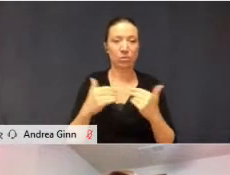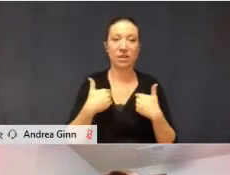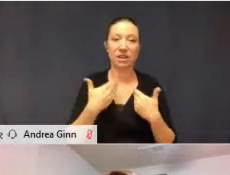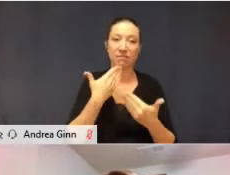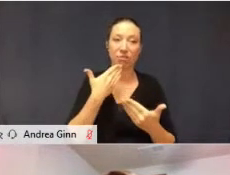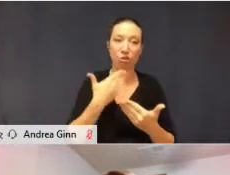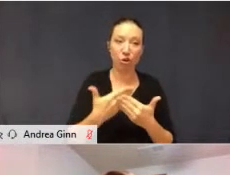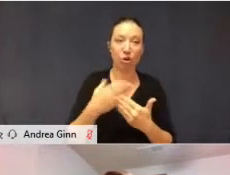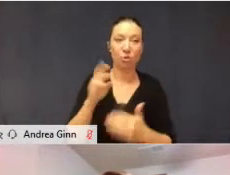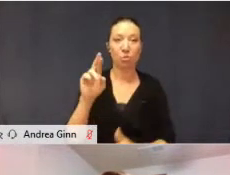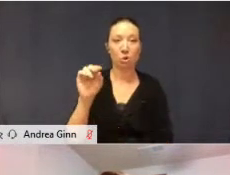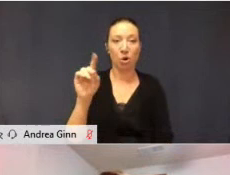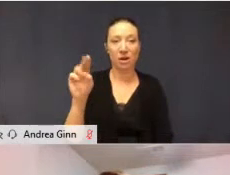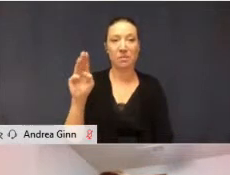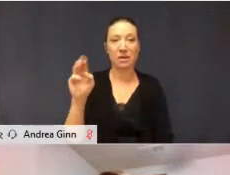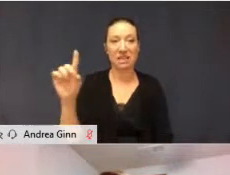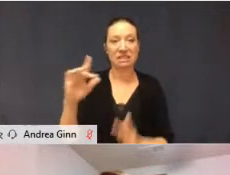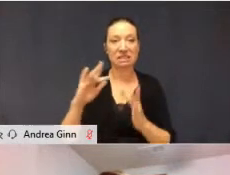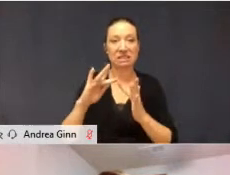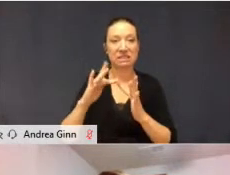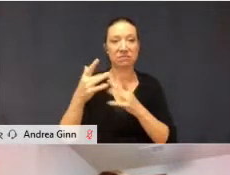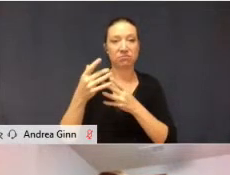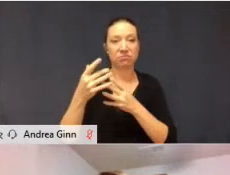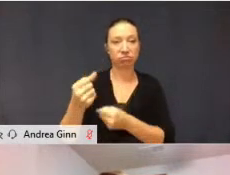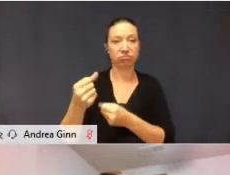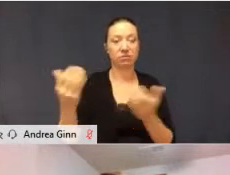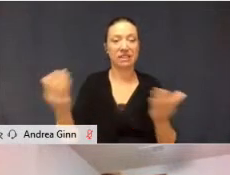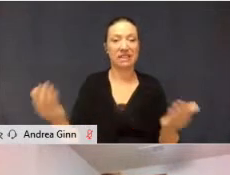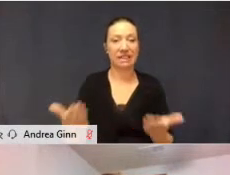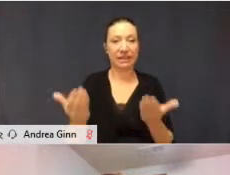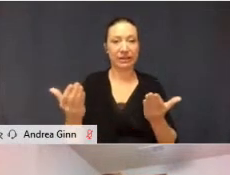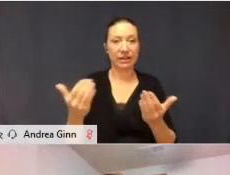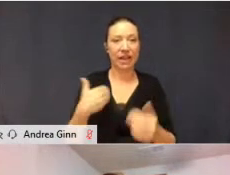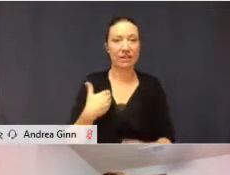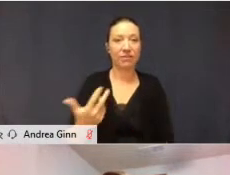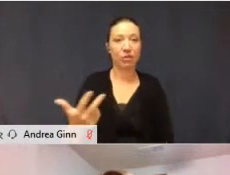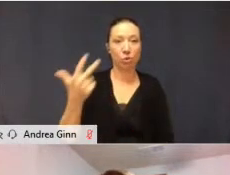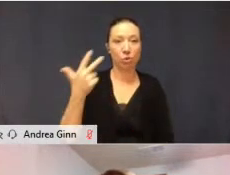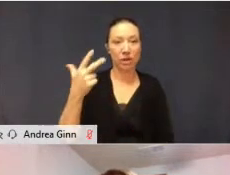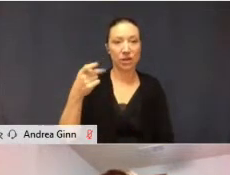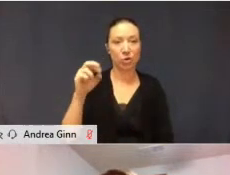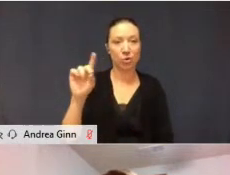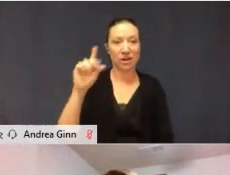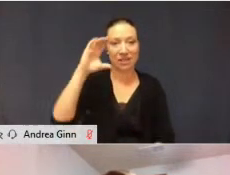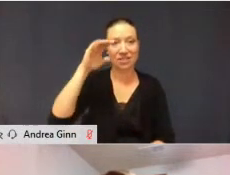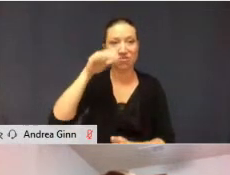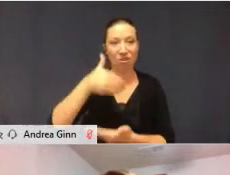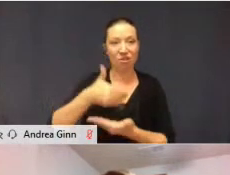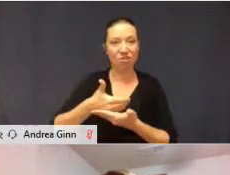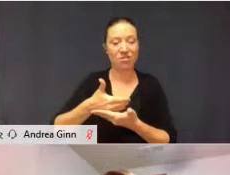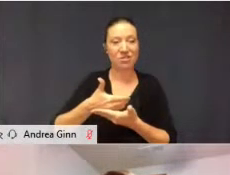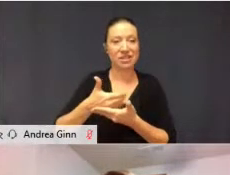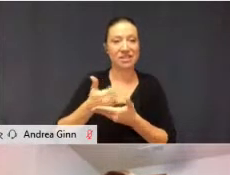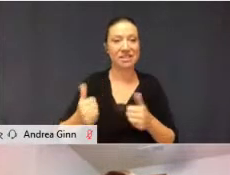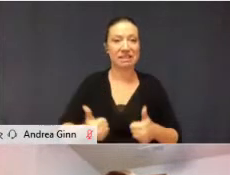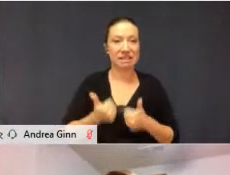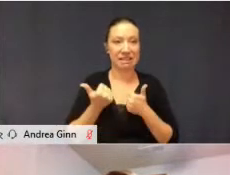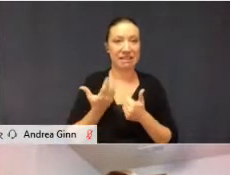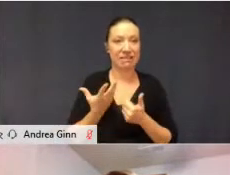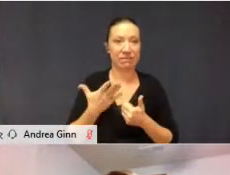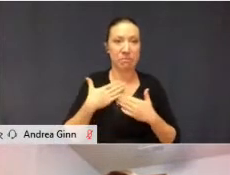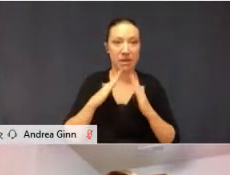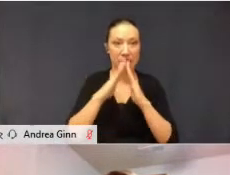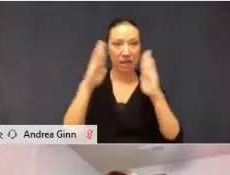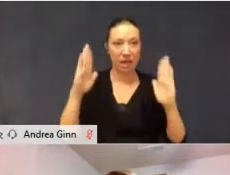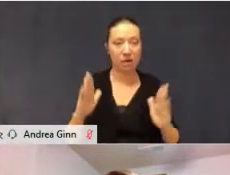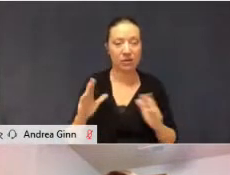access here. I've got 3 granddaughters living with us, all of whom are doing their schoolwork today on